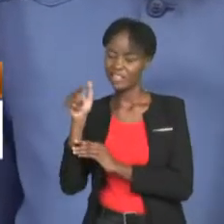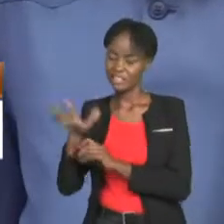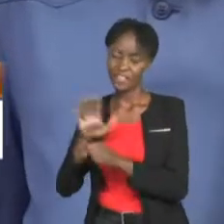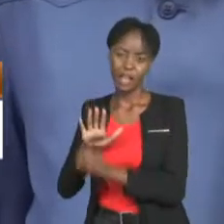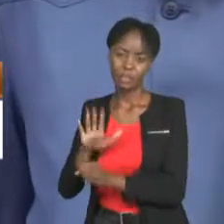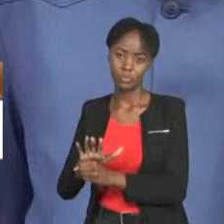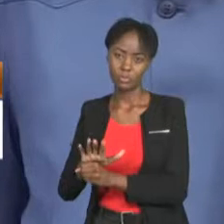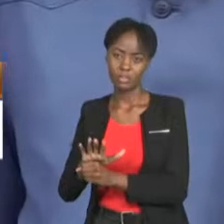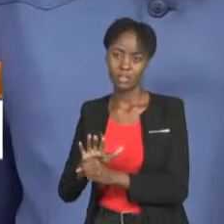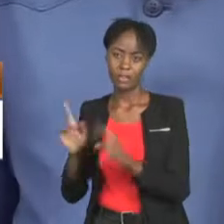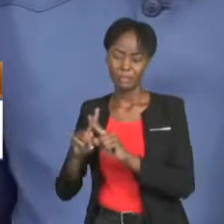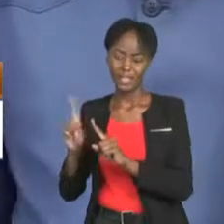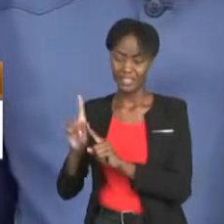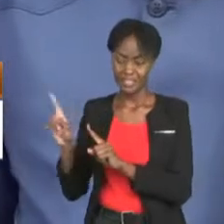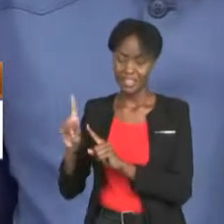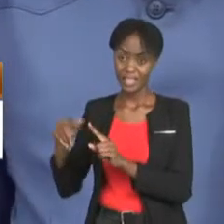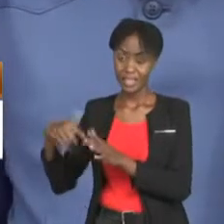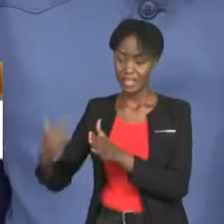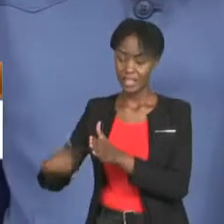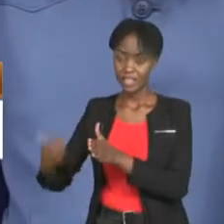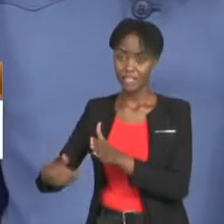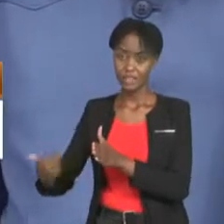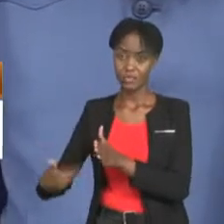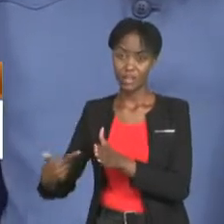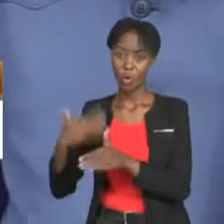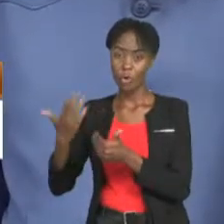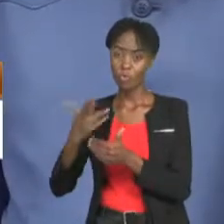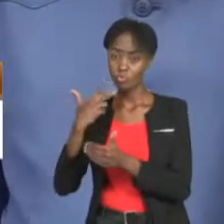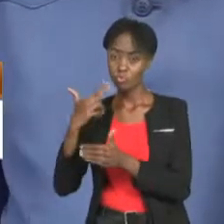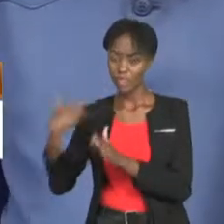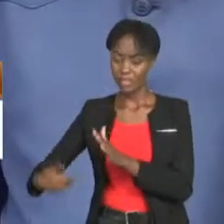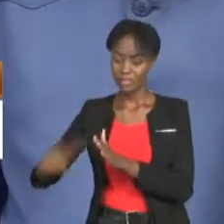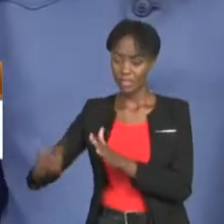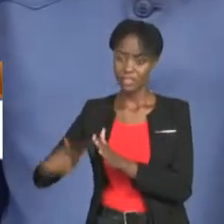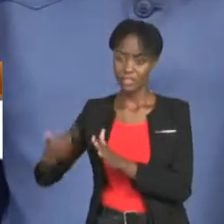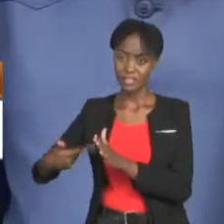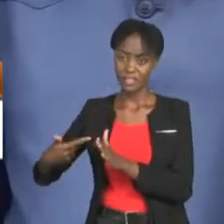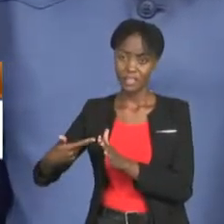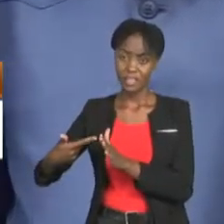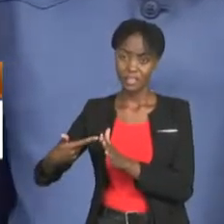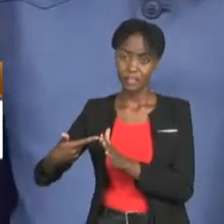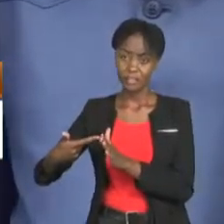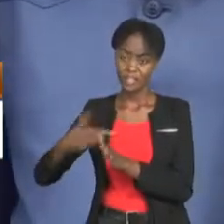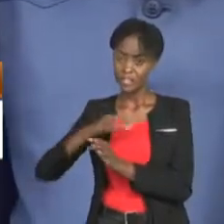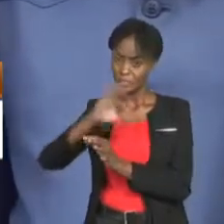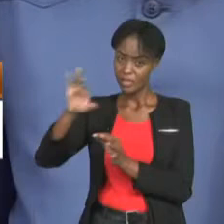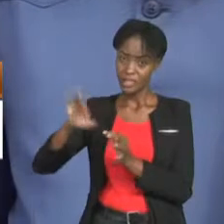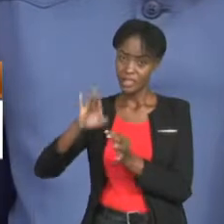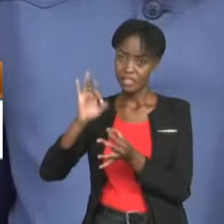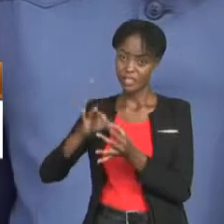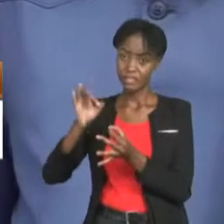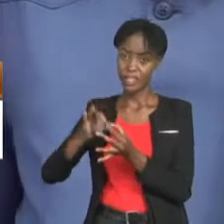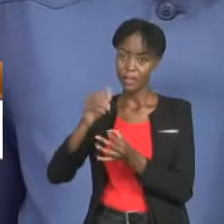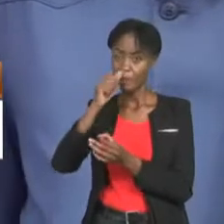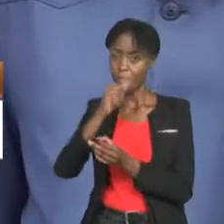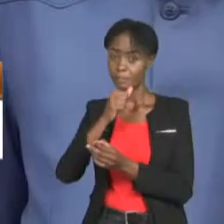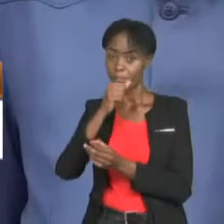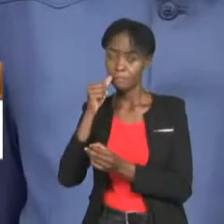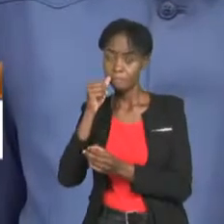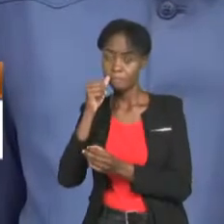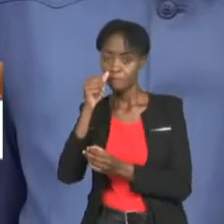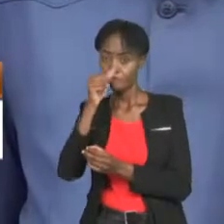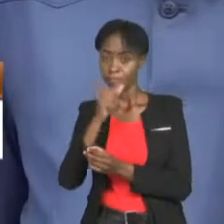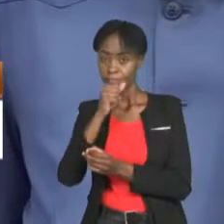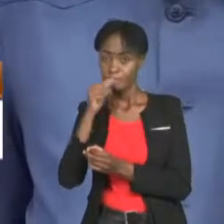those industries or the sugar factories, especially the private sugar